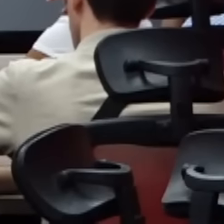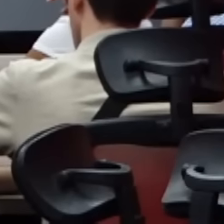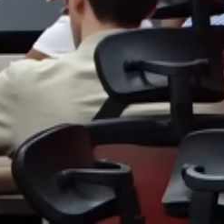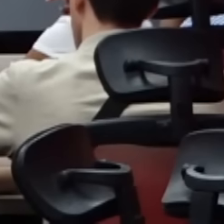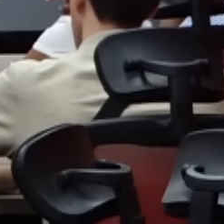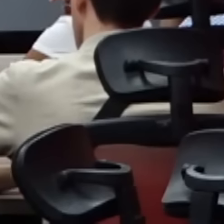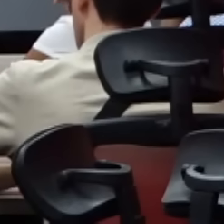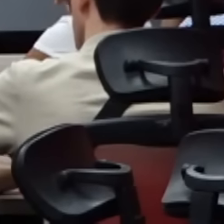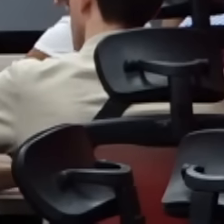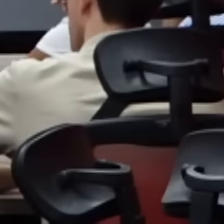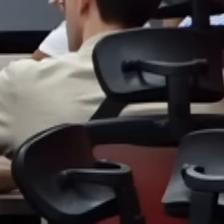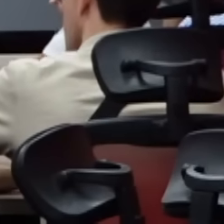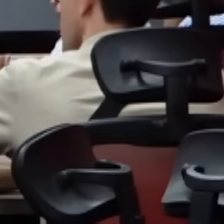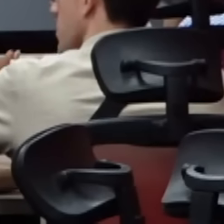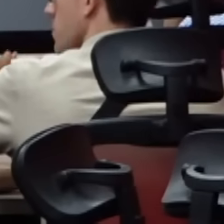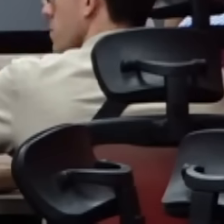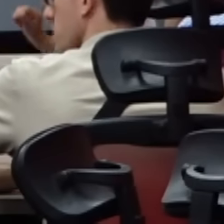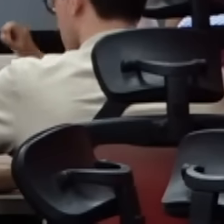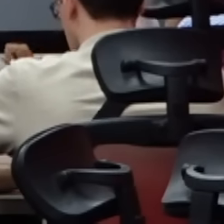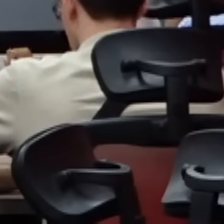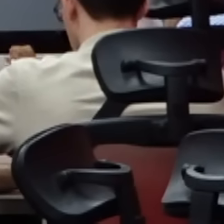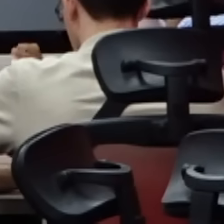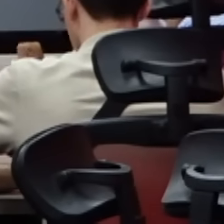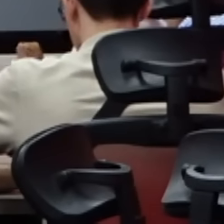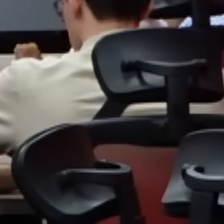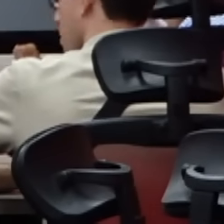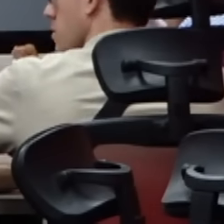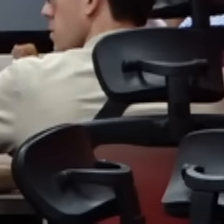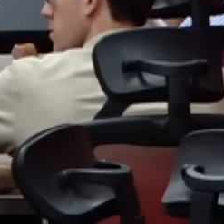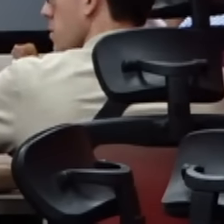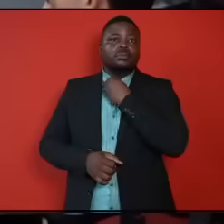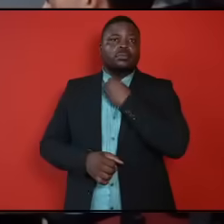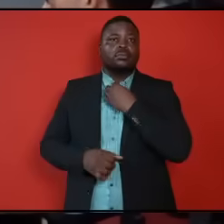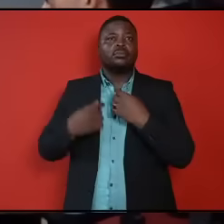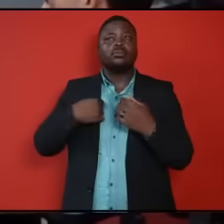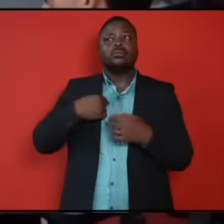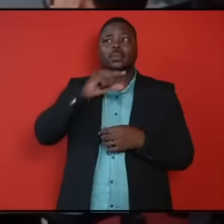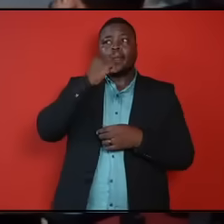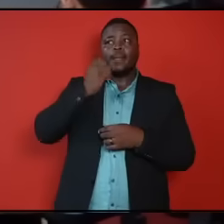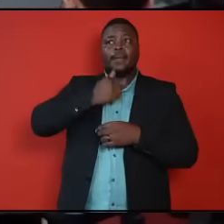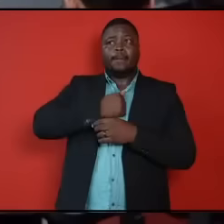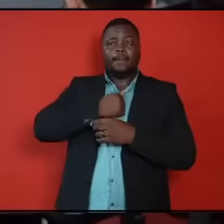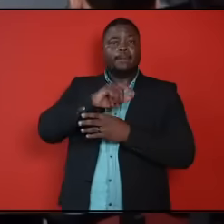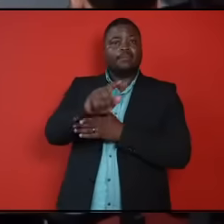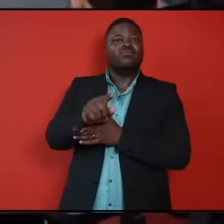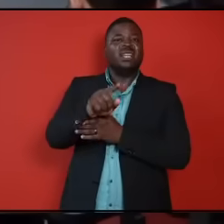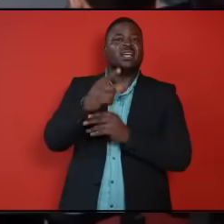Thank you very much. Number 3. Thank you, Breiten here from Netwerk 24.